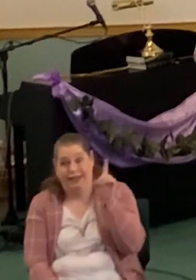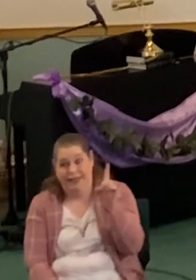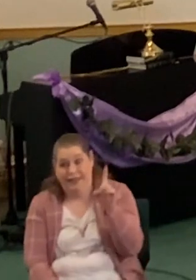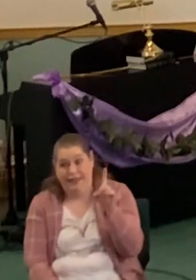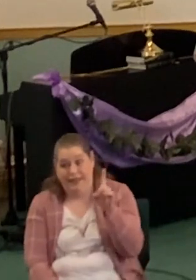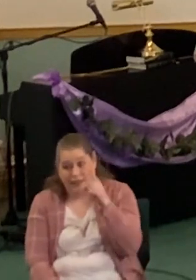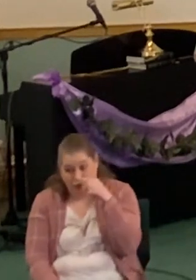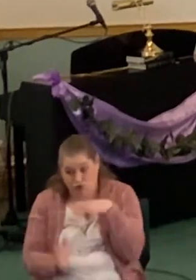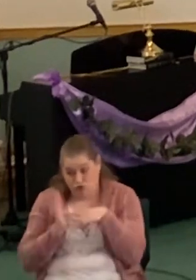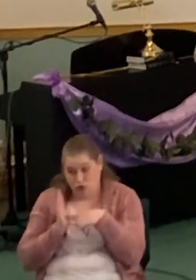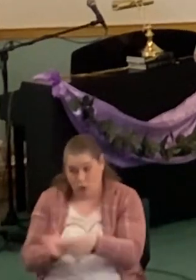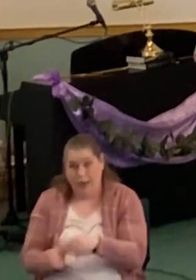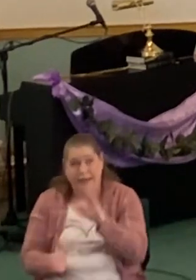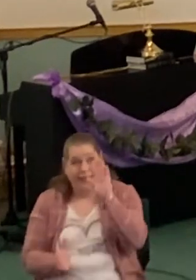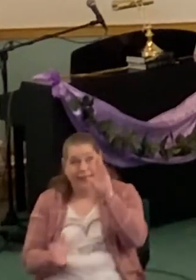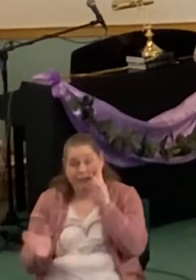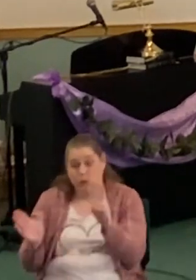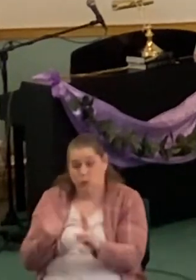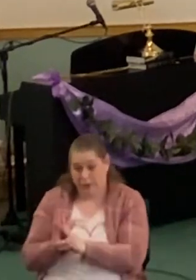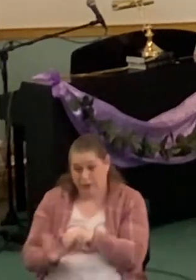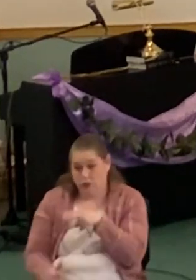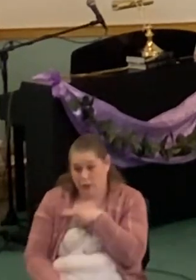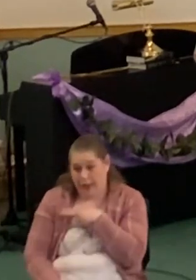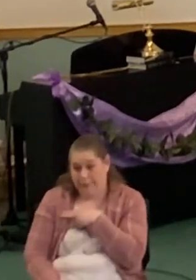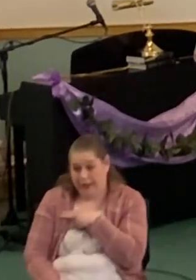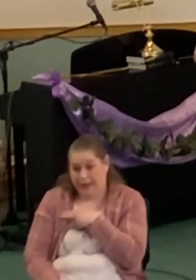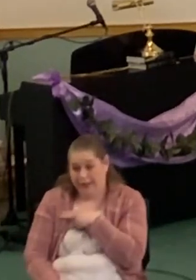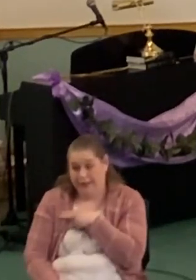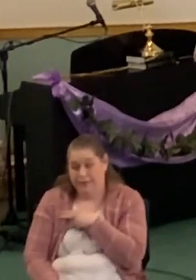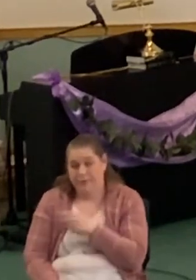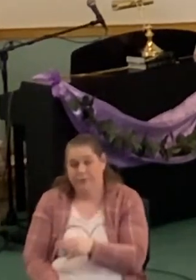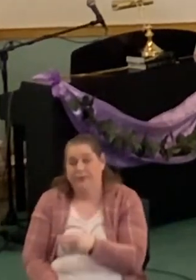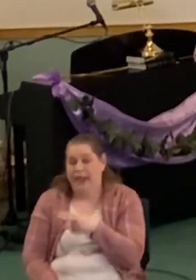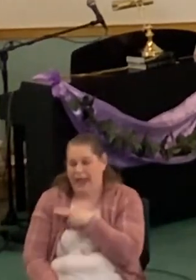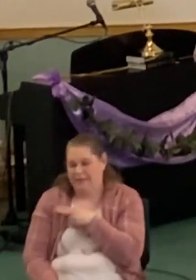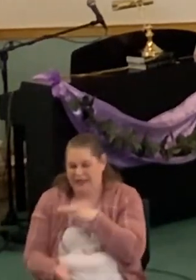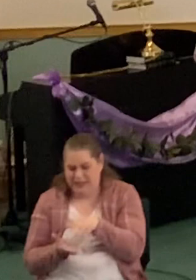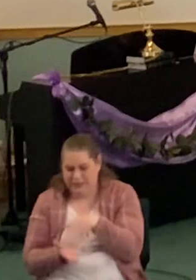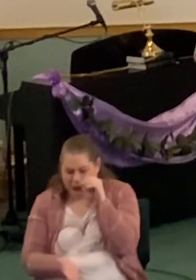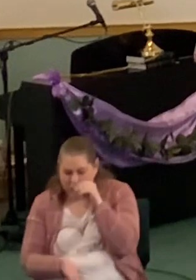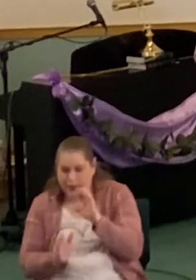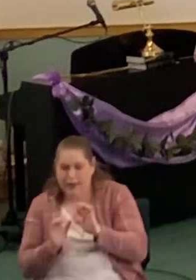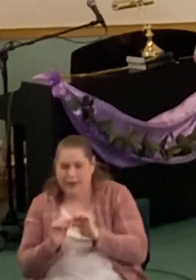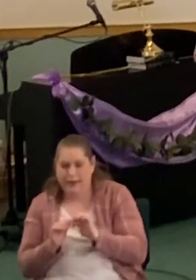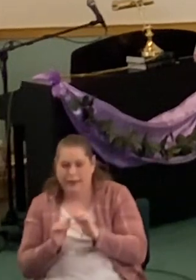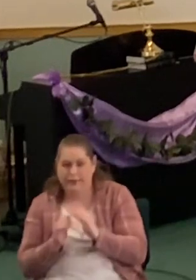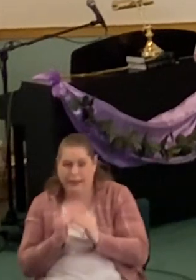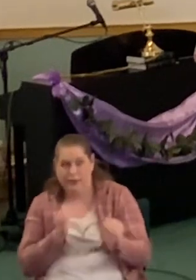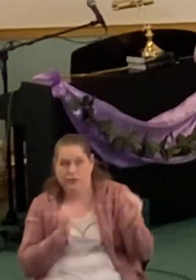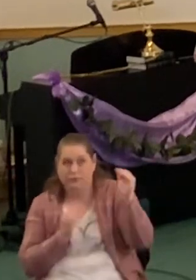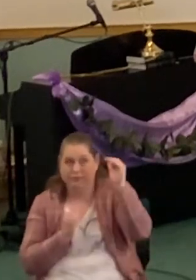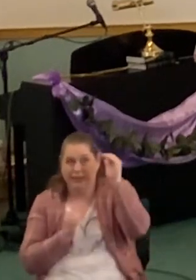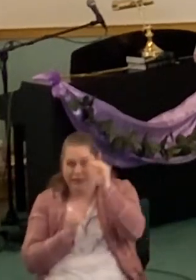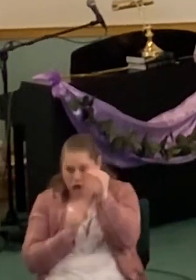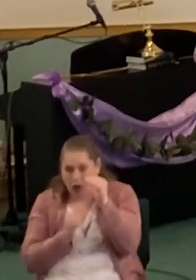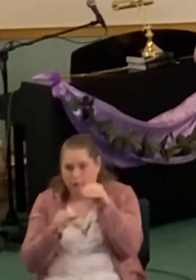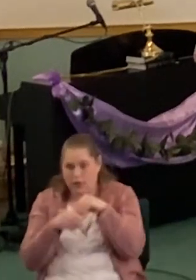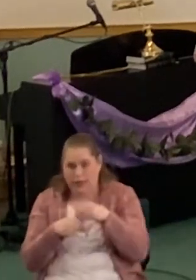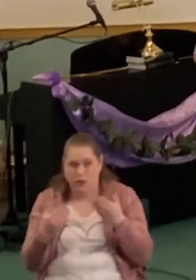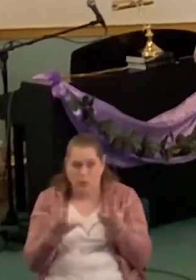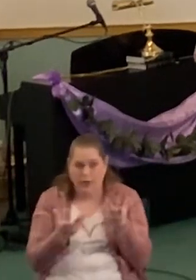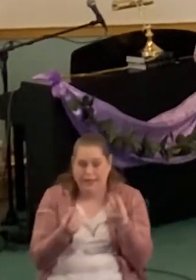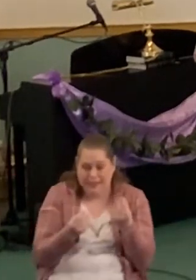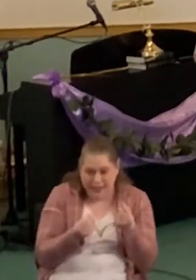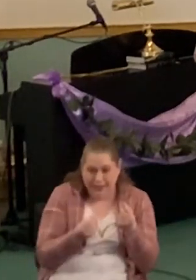Habakkuk. See, Habakkuk here learns God is sovereign in what he does, and next Habakkuk is going to learn that God